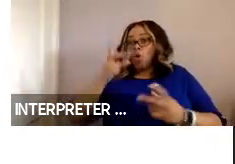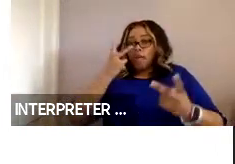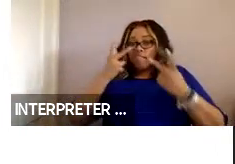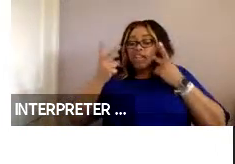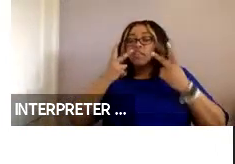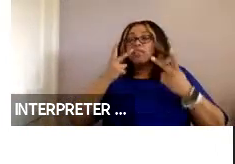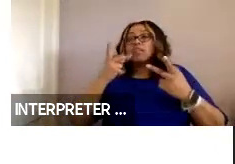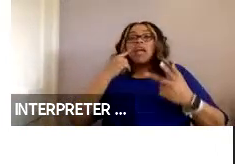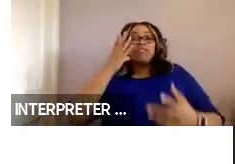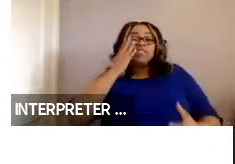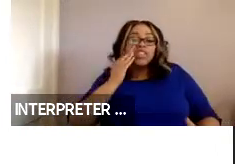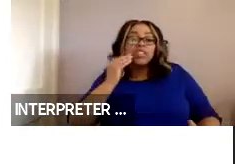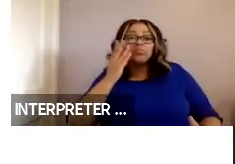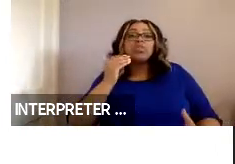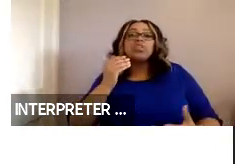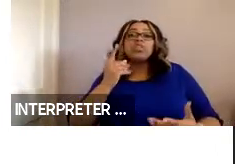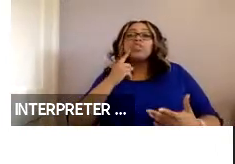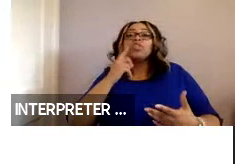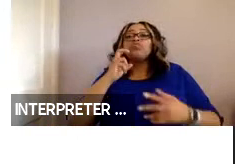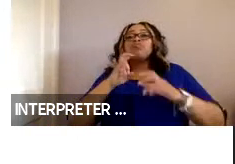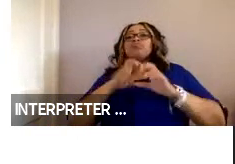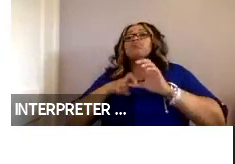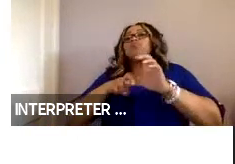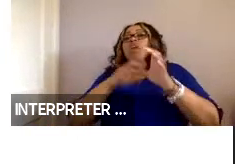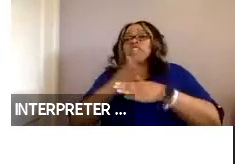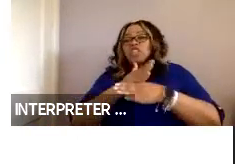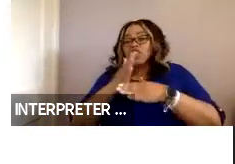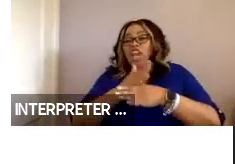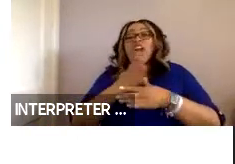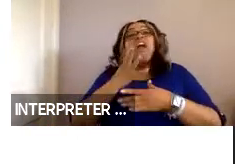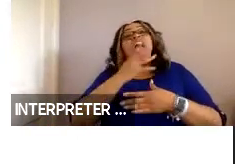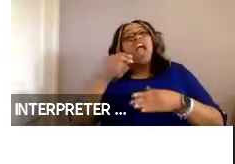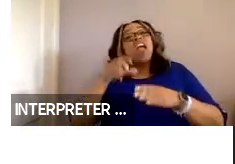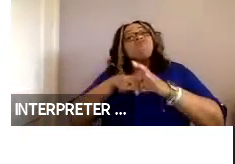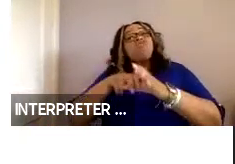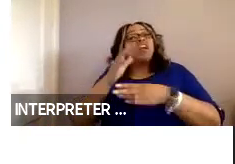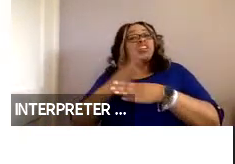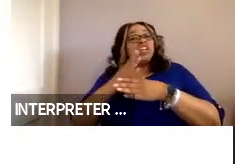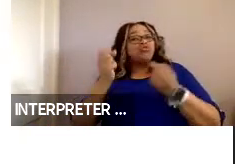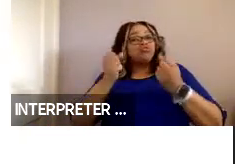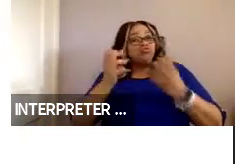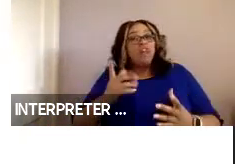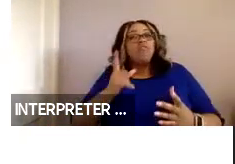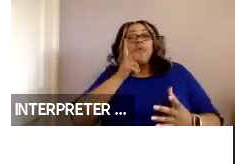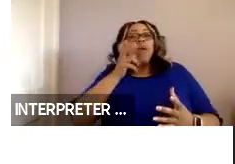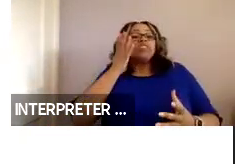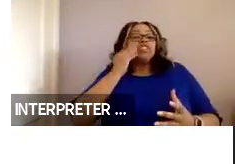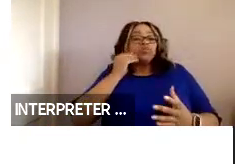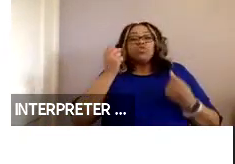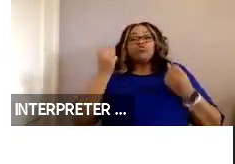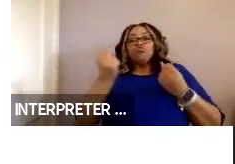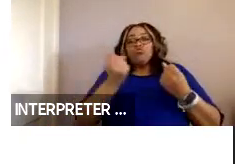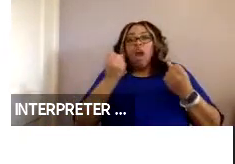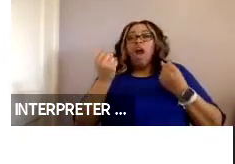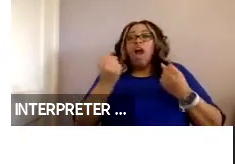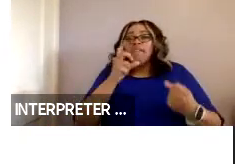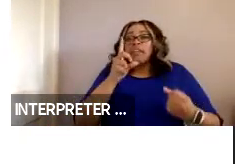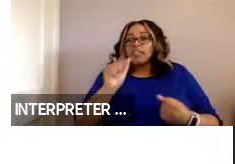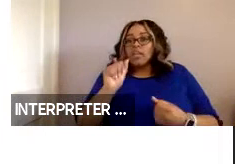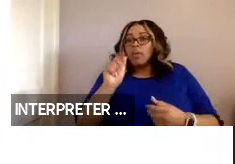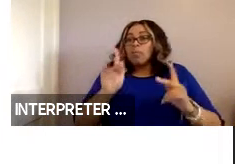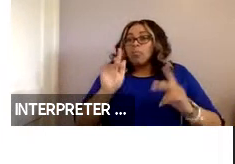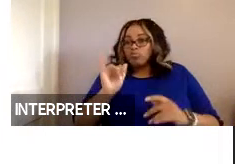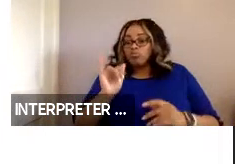that have experience as ride-sharing passengers and ride-sharing drivers who have experience driving disabled